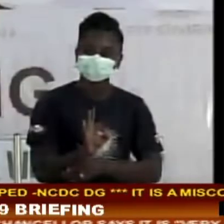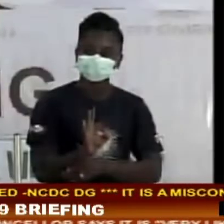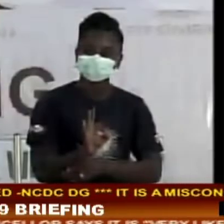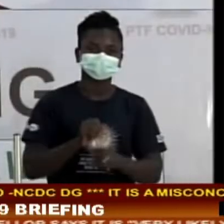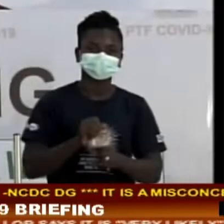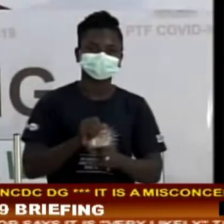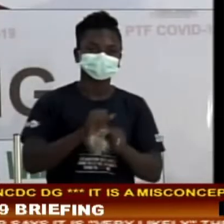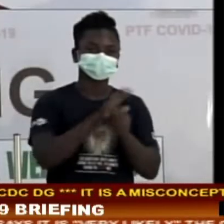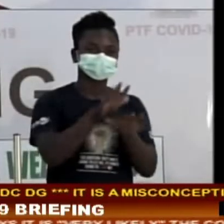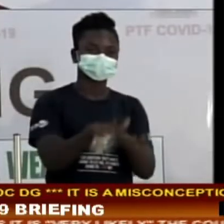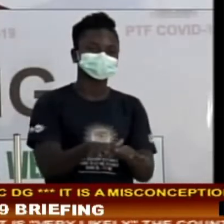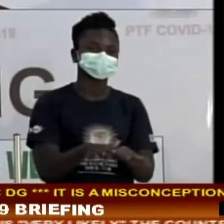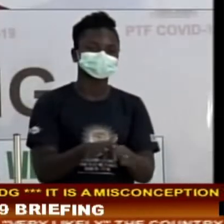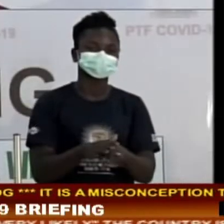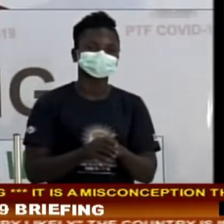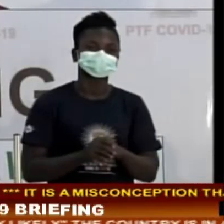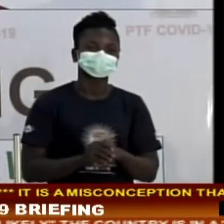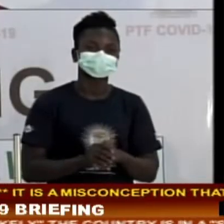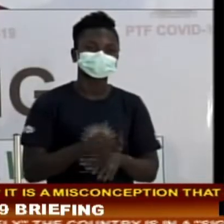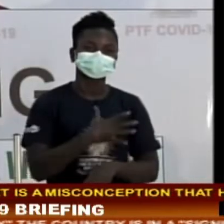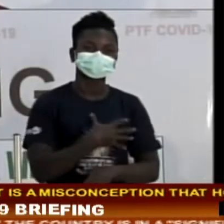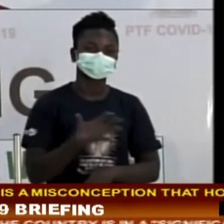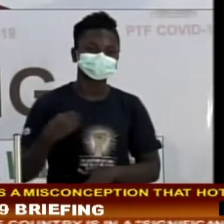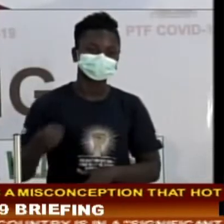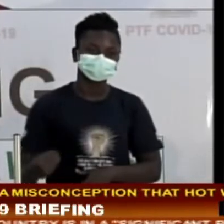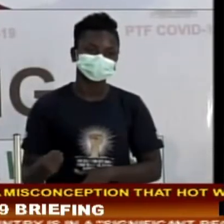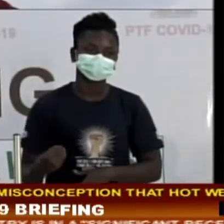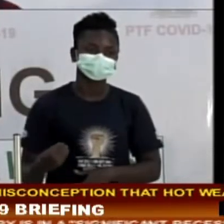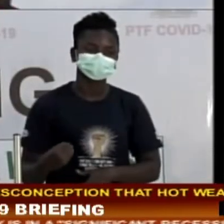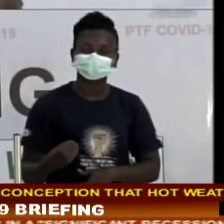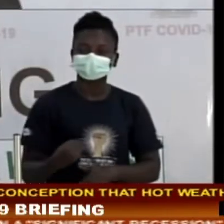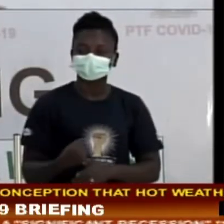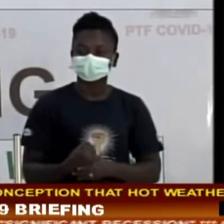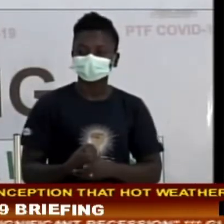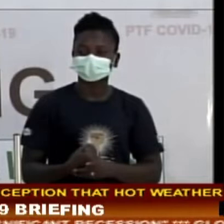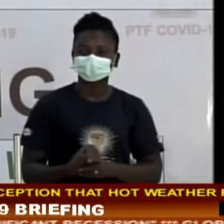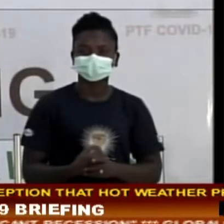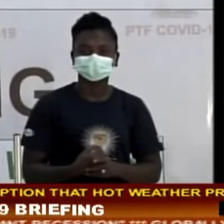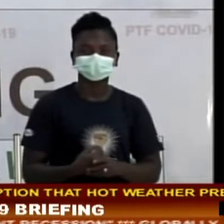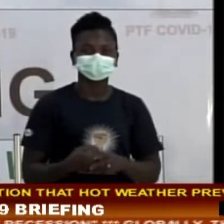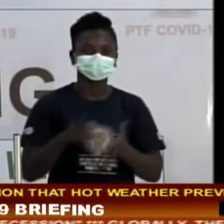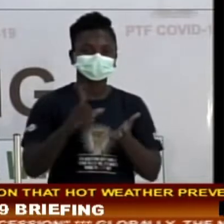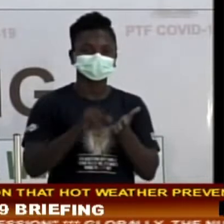PTF and and um Gentlemen of the